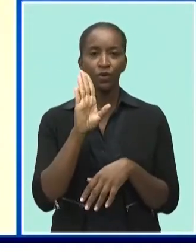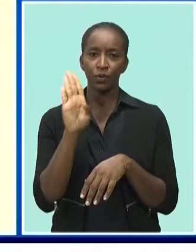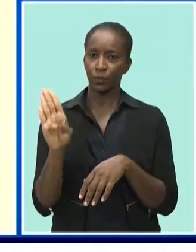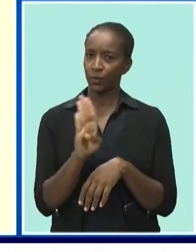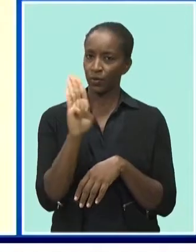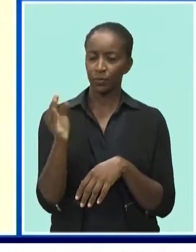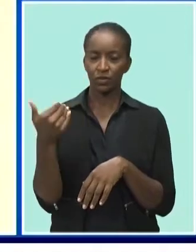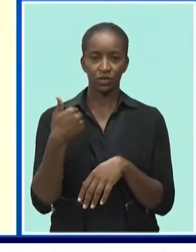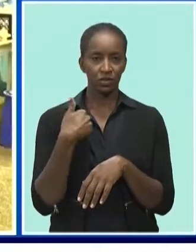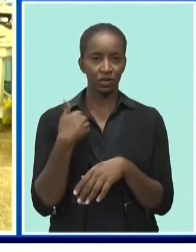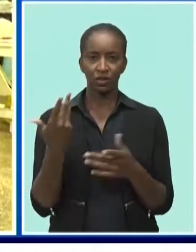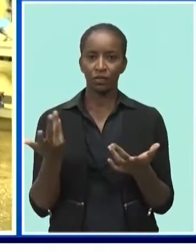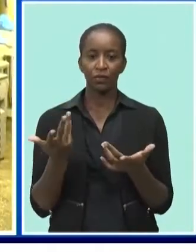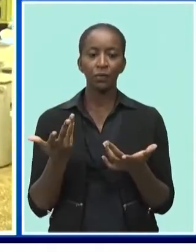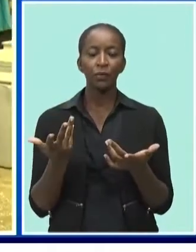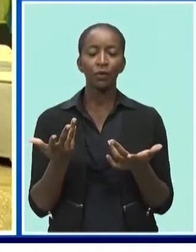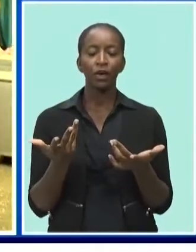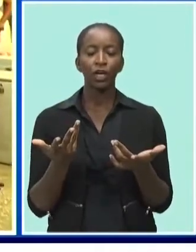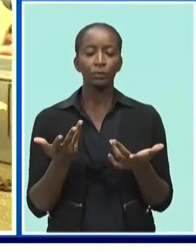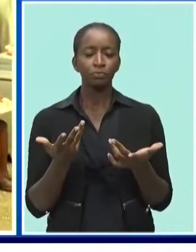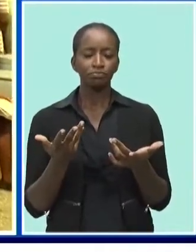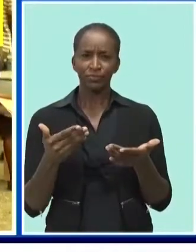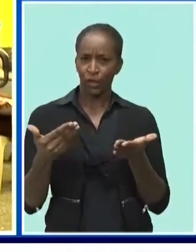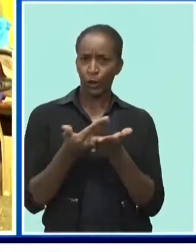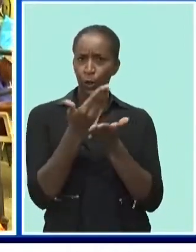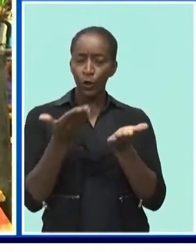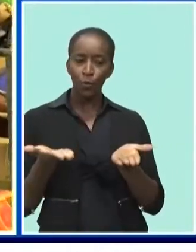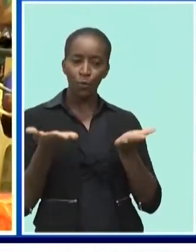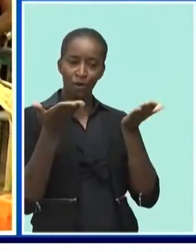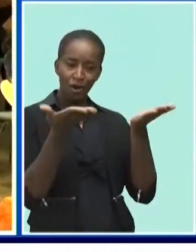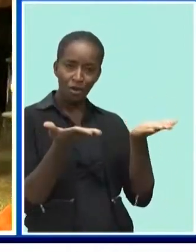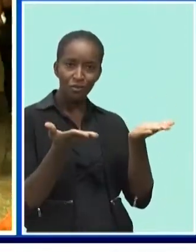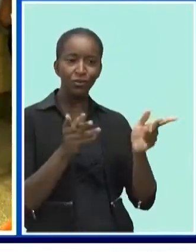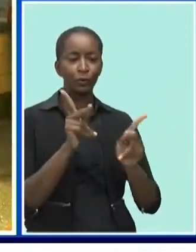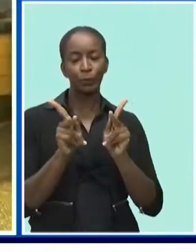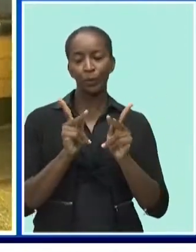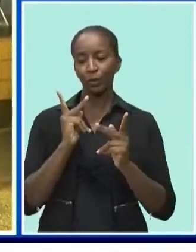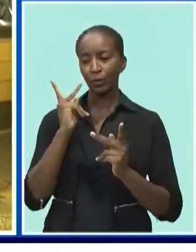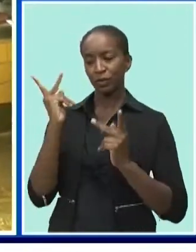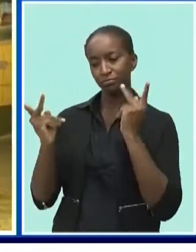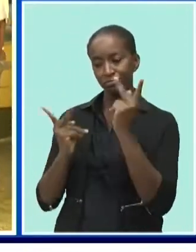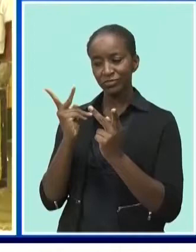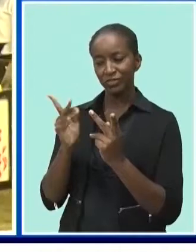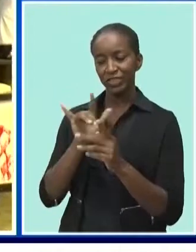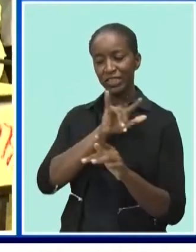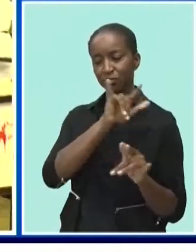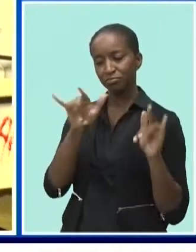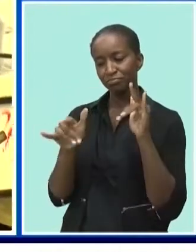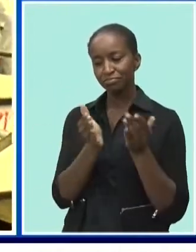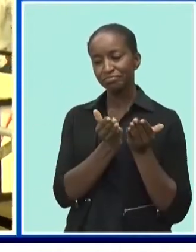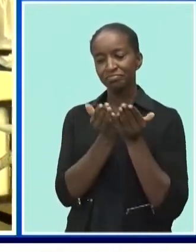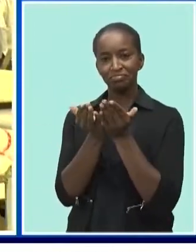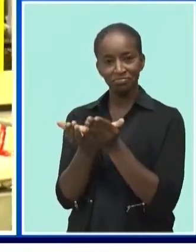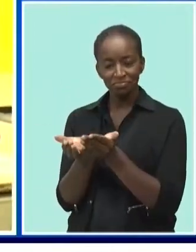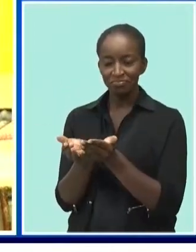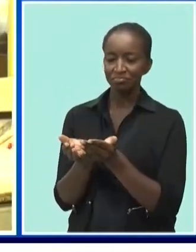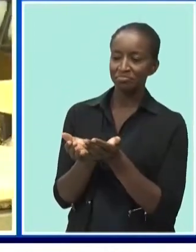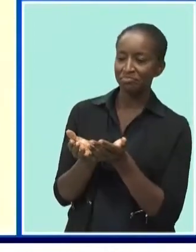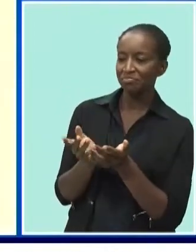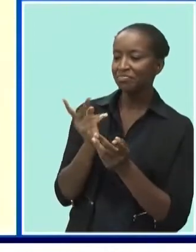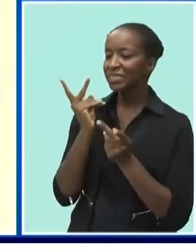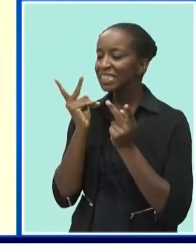an annual basis. Minister Simmons says there are also plans to include the nearby Bridgetown Fish Market as the event